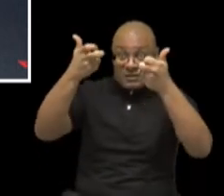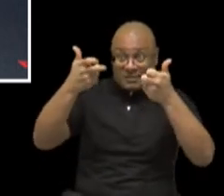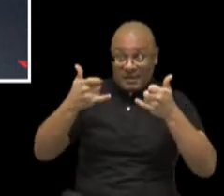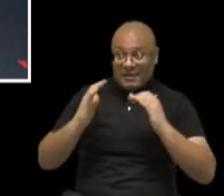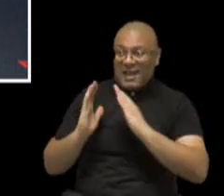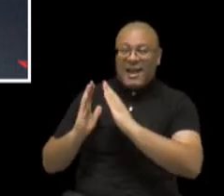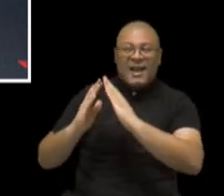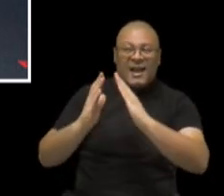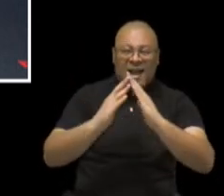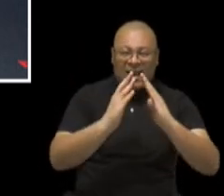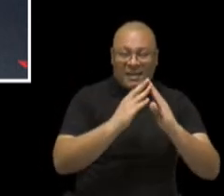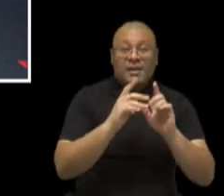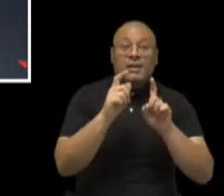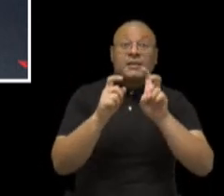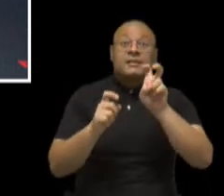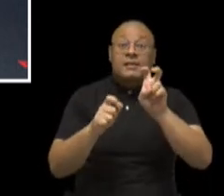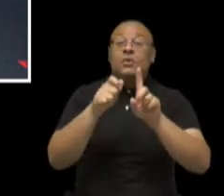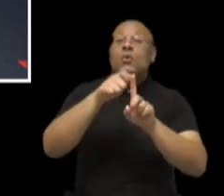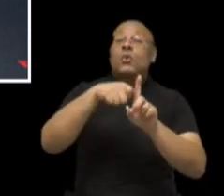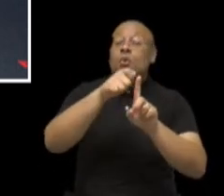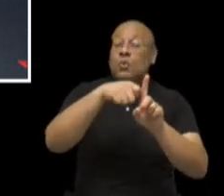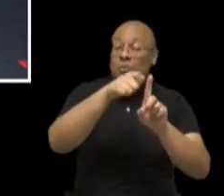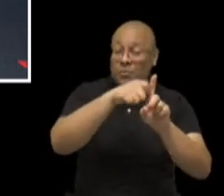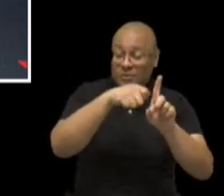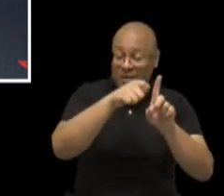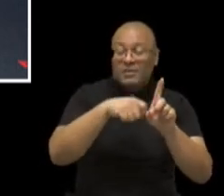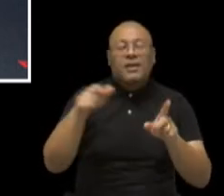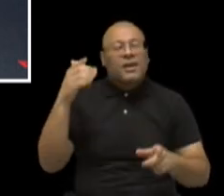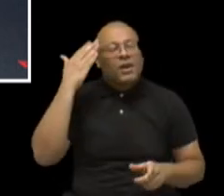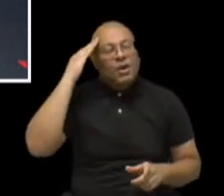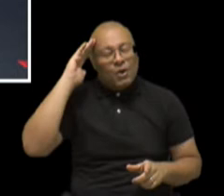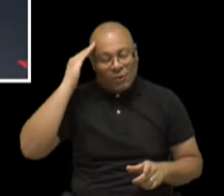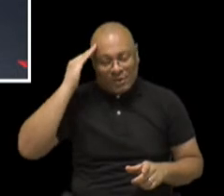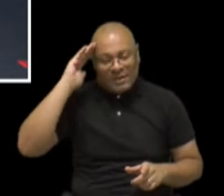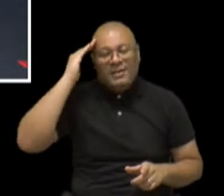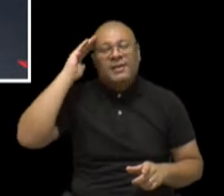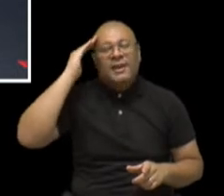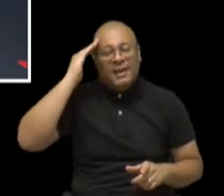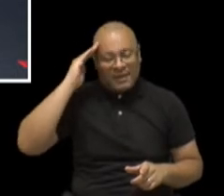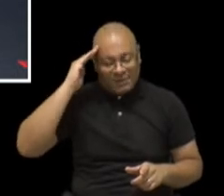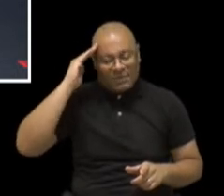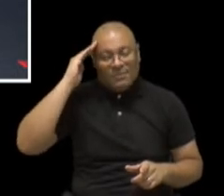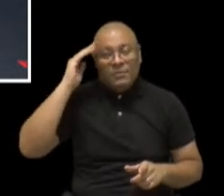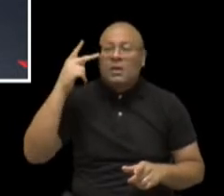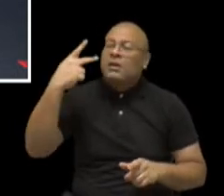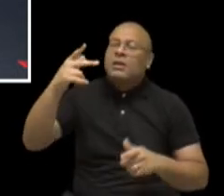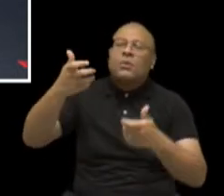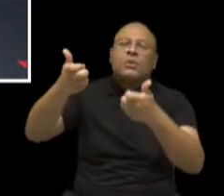about 5 months ago. I understand. Oh, well, great. I can understand. So great. Mostly. But tell me,